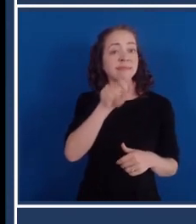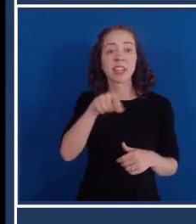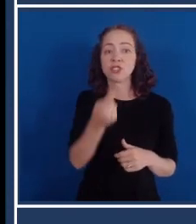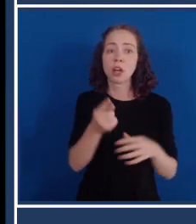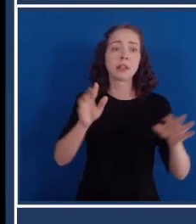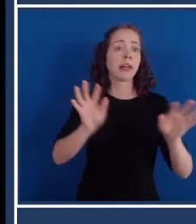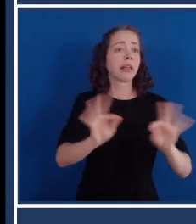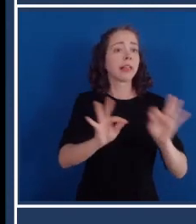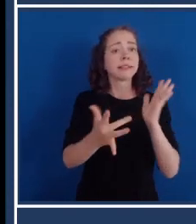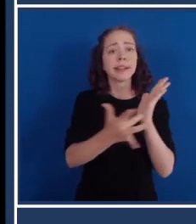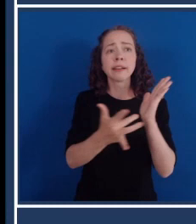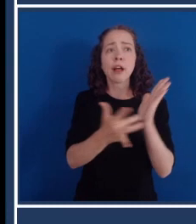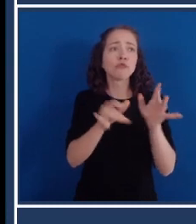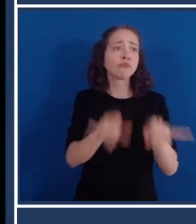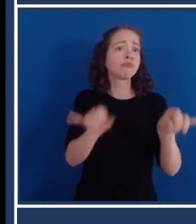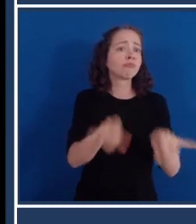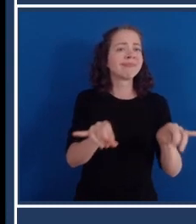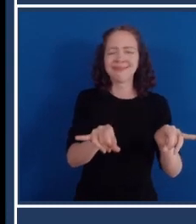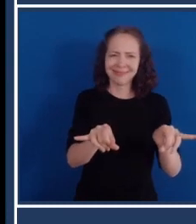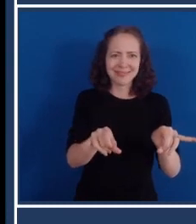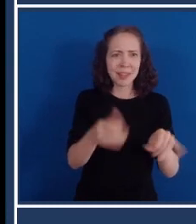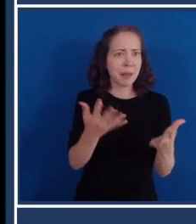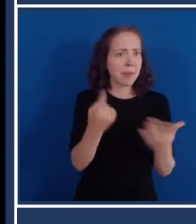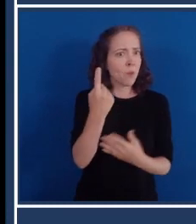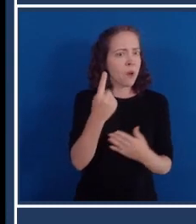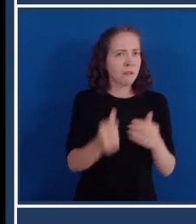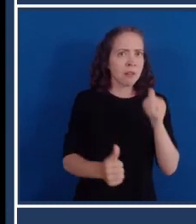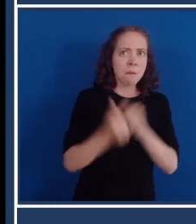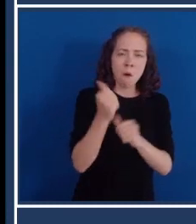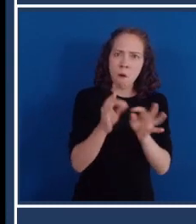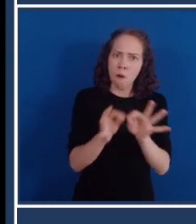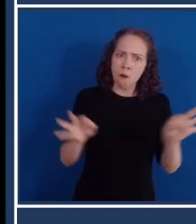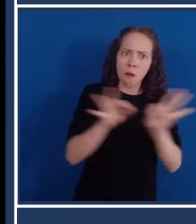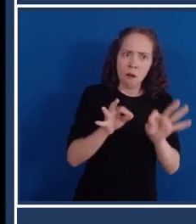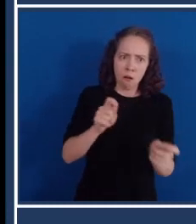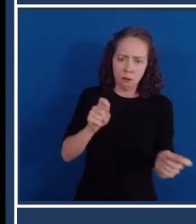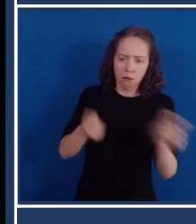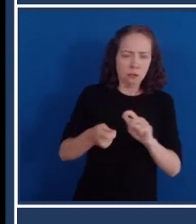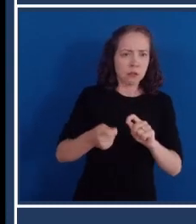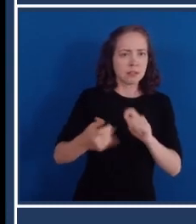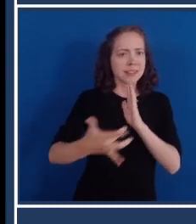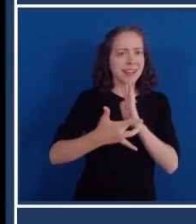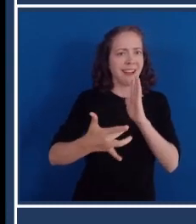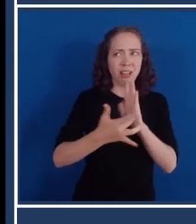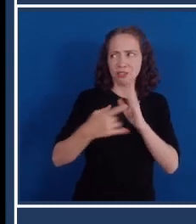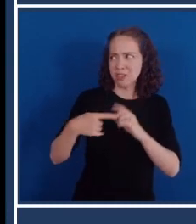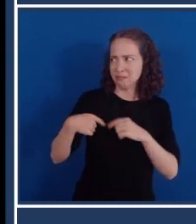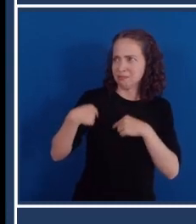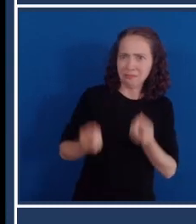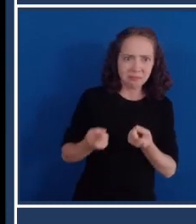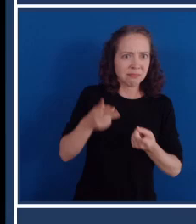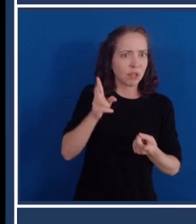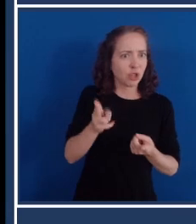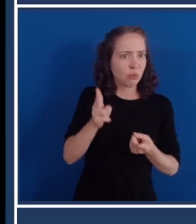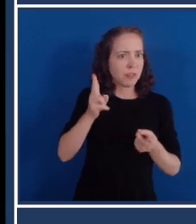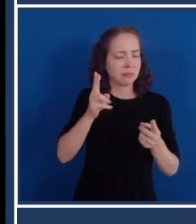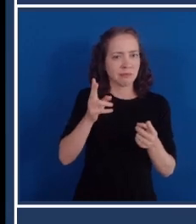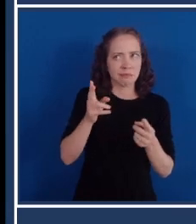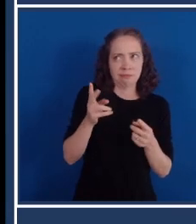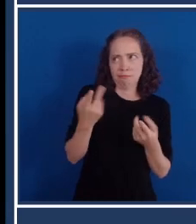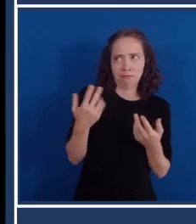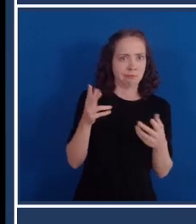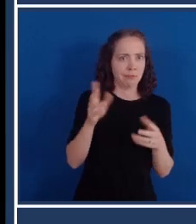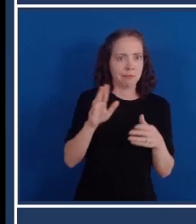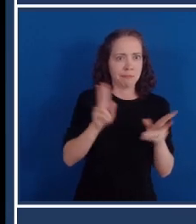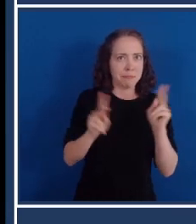world's most fundamental pieces of technology that the human race has ever created. For the very first time,